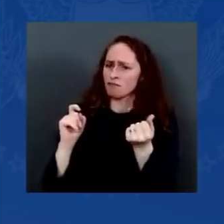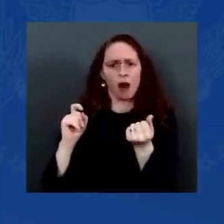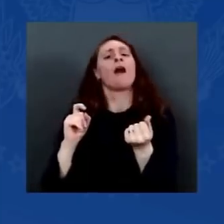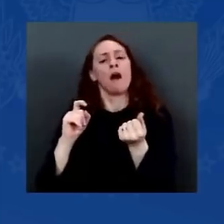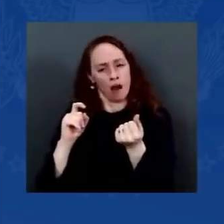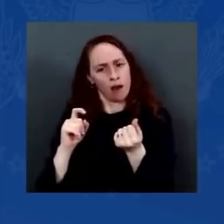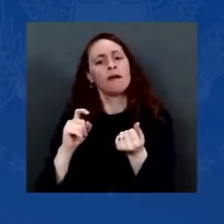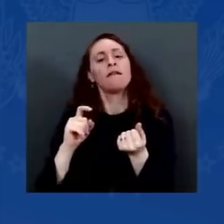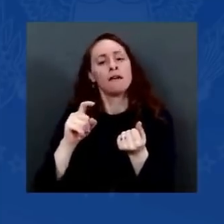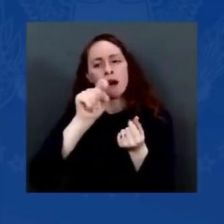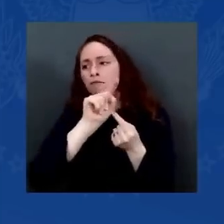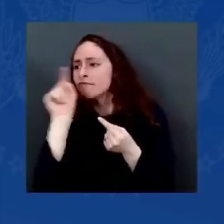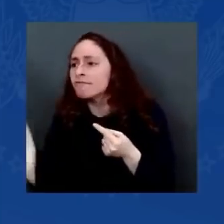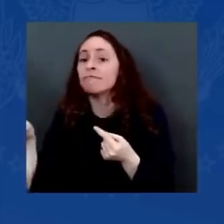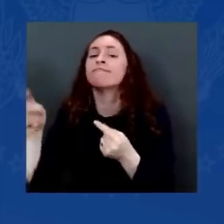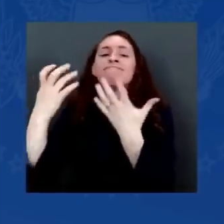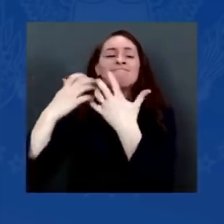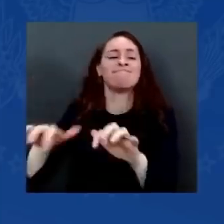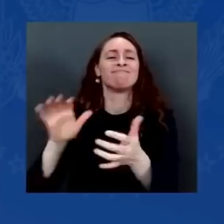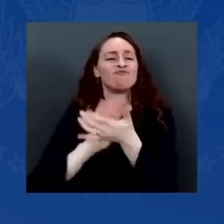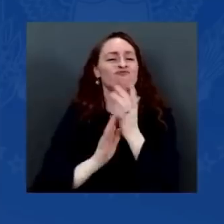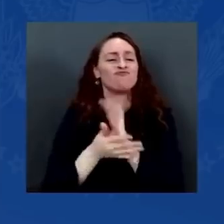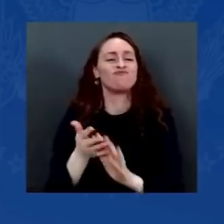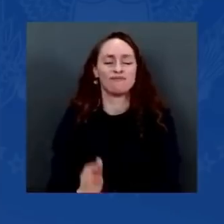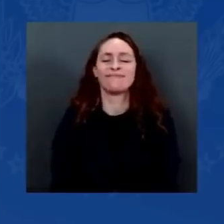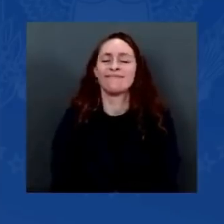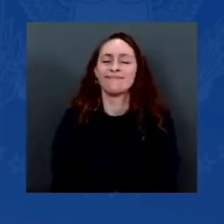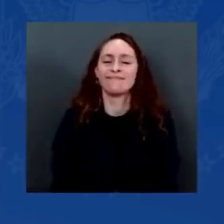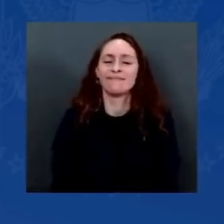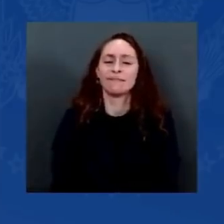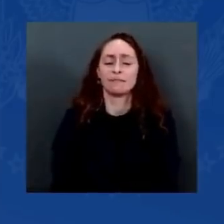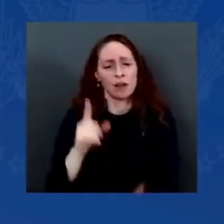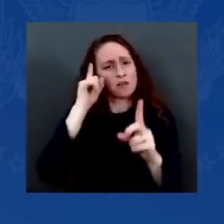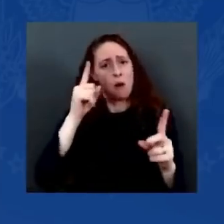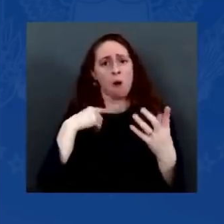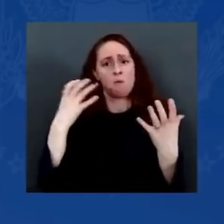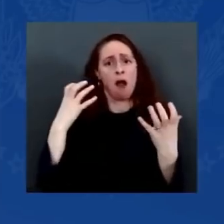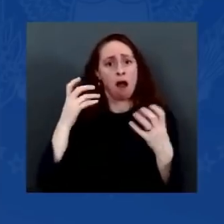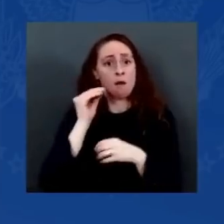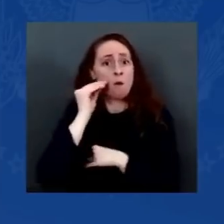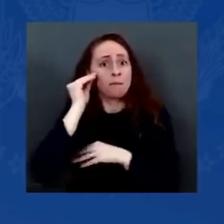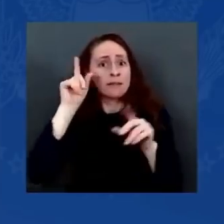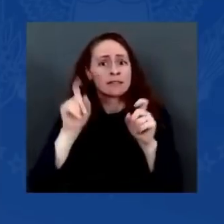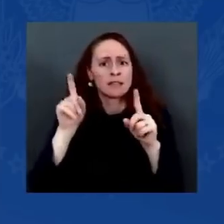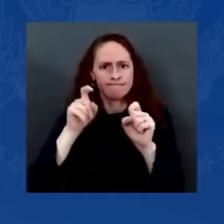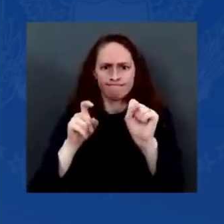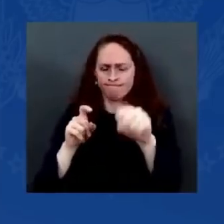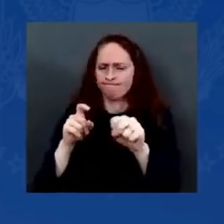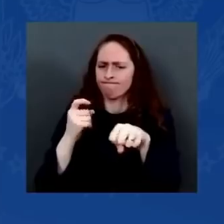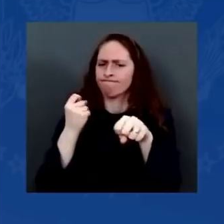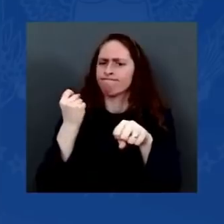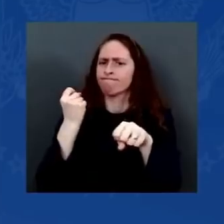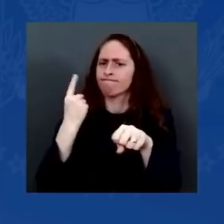testing. So I'm announcing today the federal government will purchase $500 million, that's not million, billion